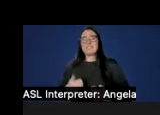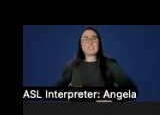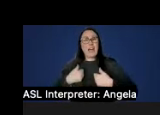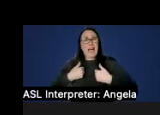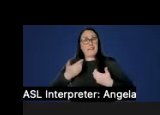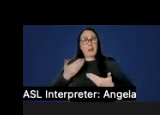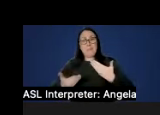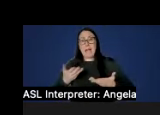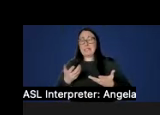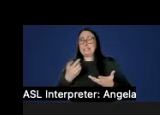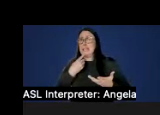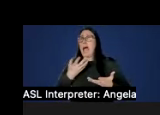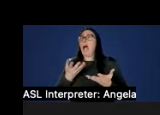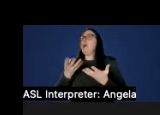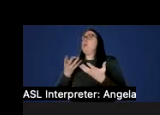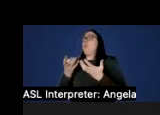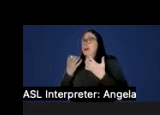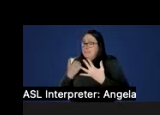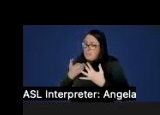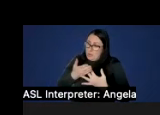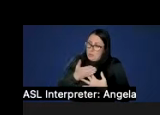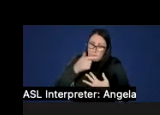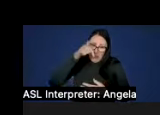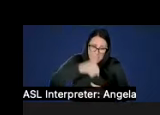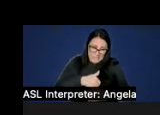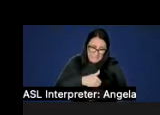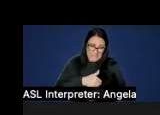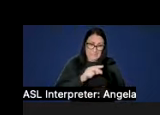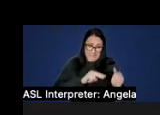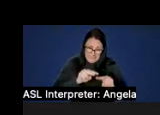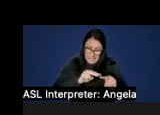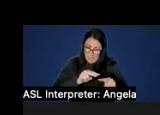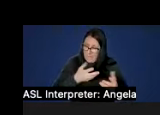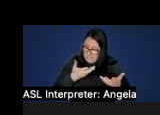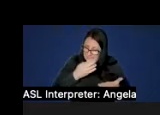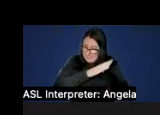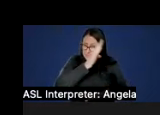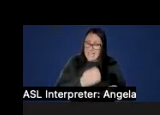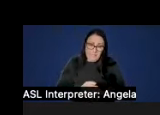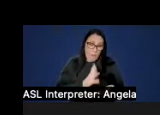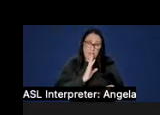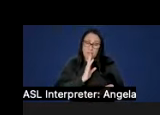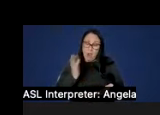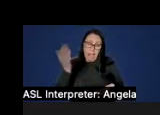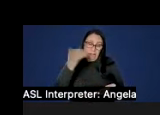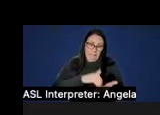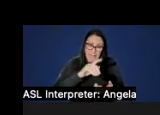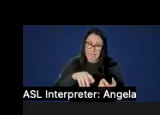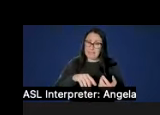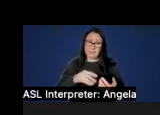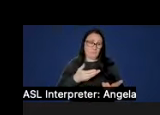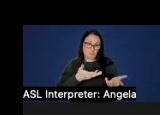day and this exam, and I don't ever want to talk to a medical professional about it again. And that's why it's important to have these